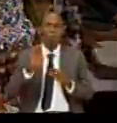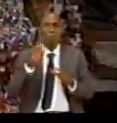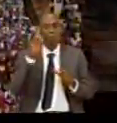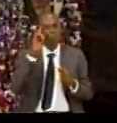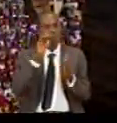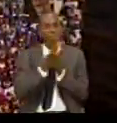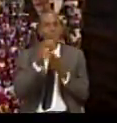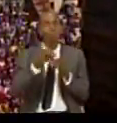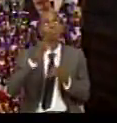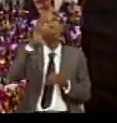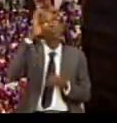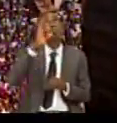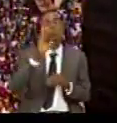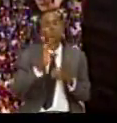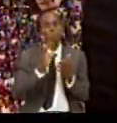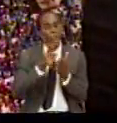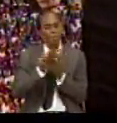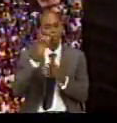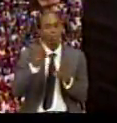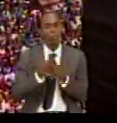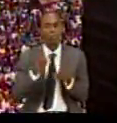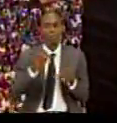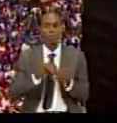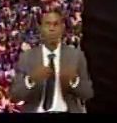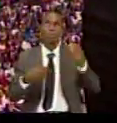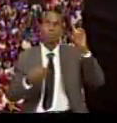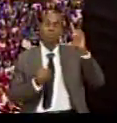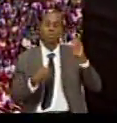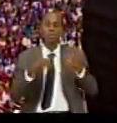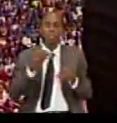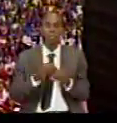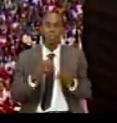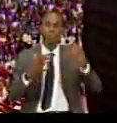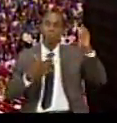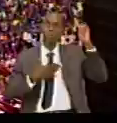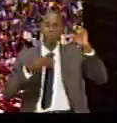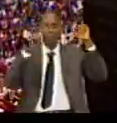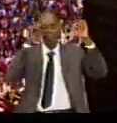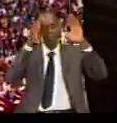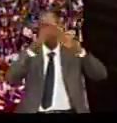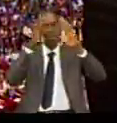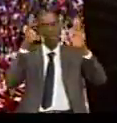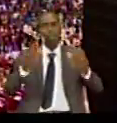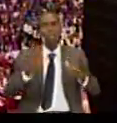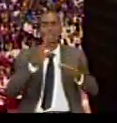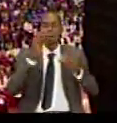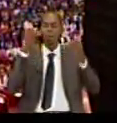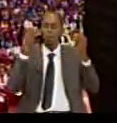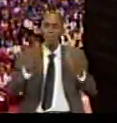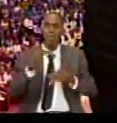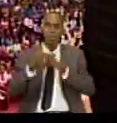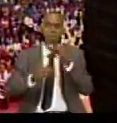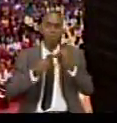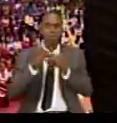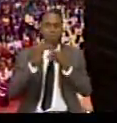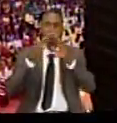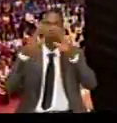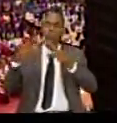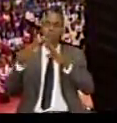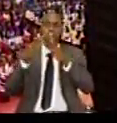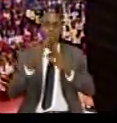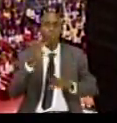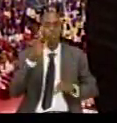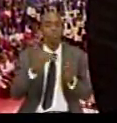me. In my Father's house are many mansions, verse 2. If it were not so, I would have told you, I